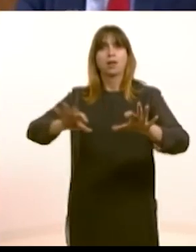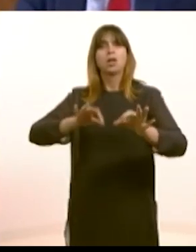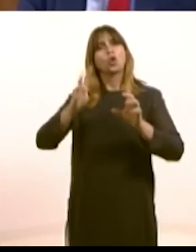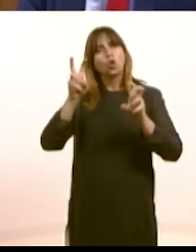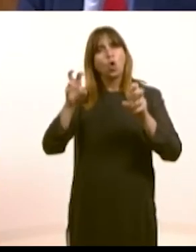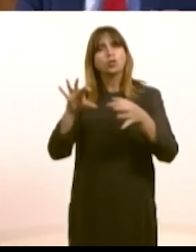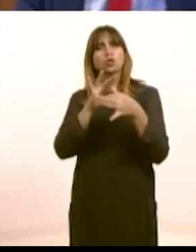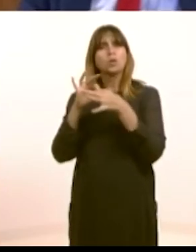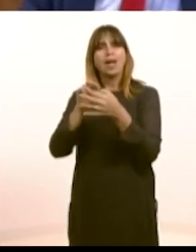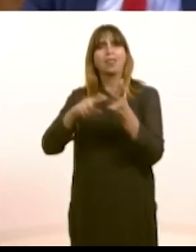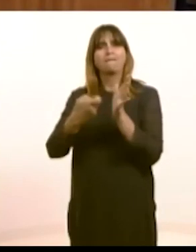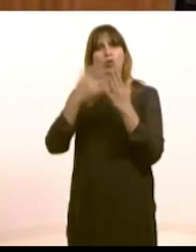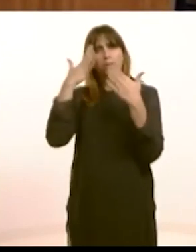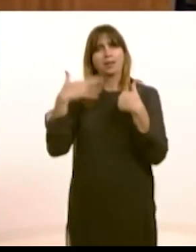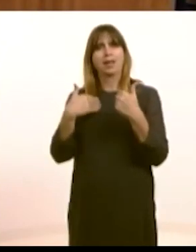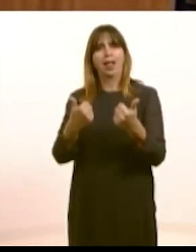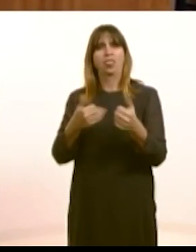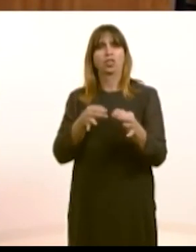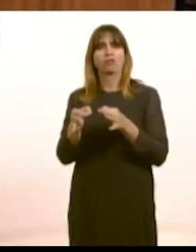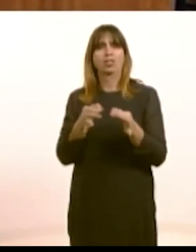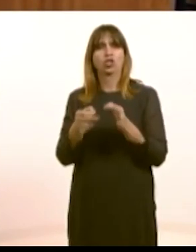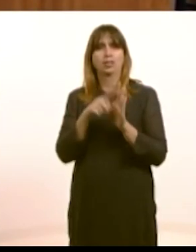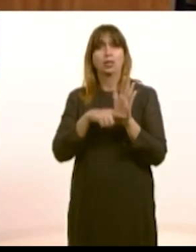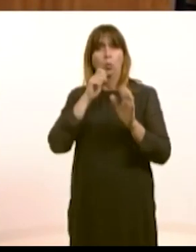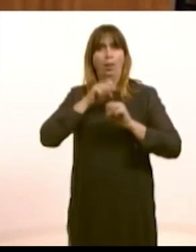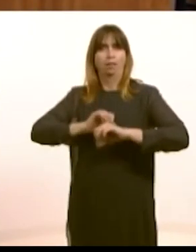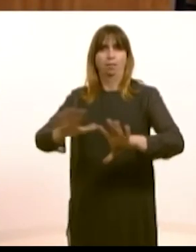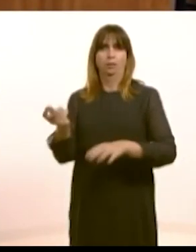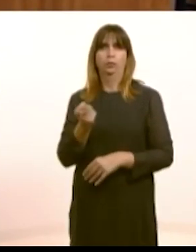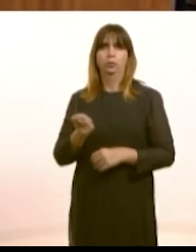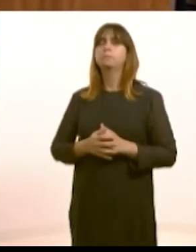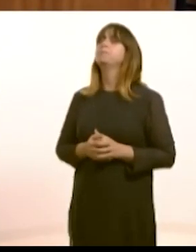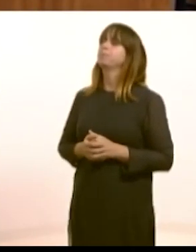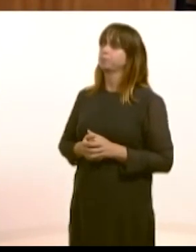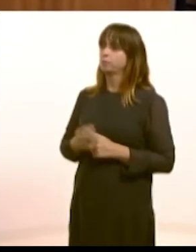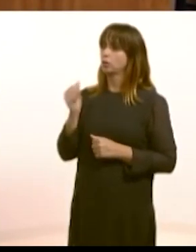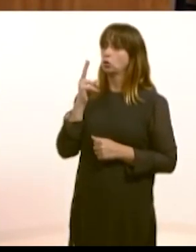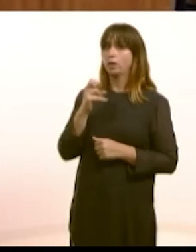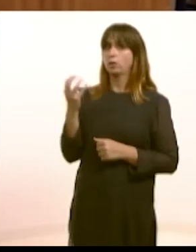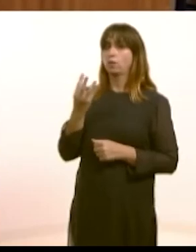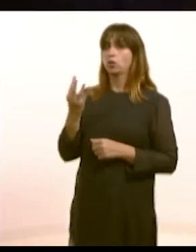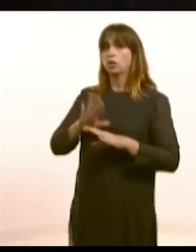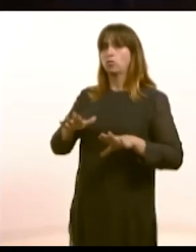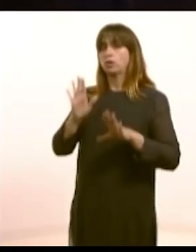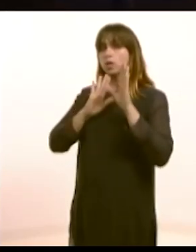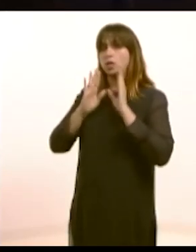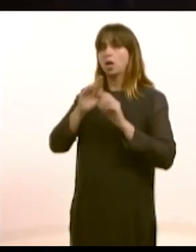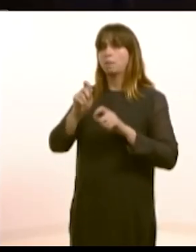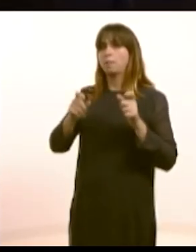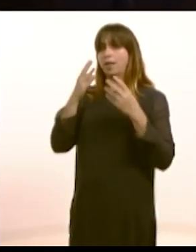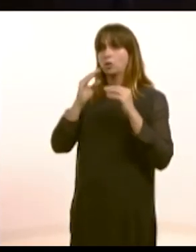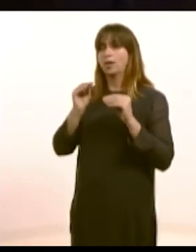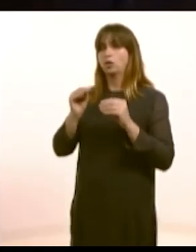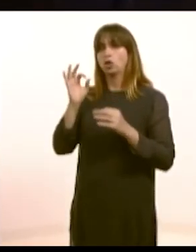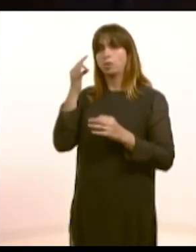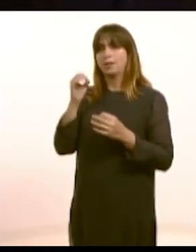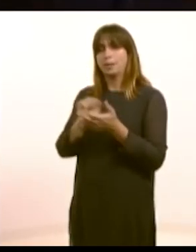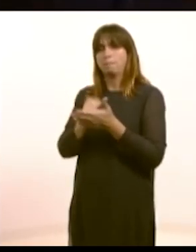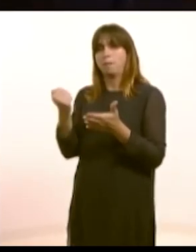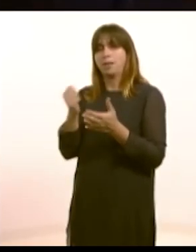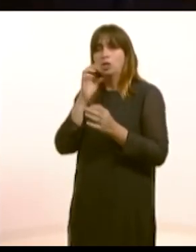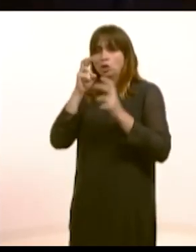mental health. Thank you for the reply, Mr. First Minister. In 2014, the Children, Young People and Education Committee published an